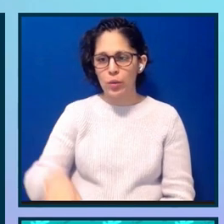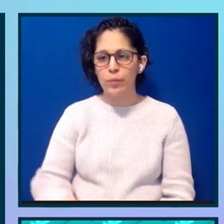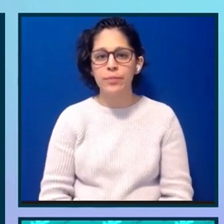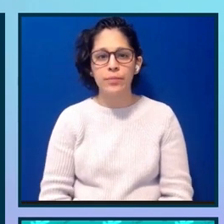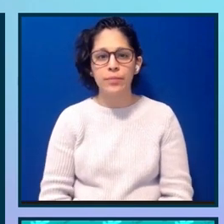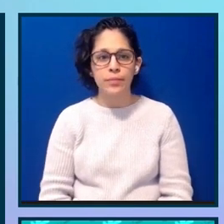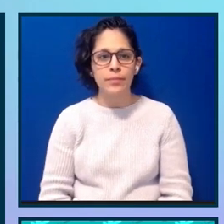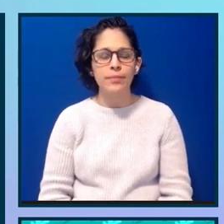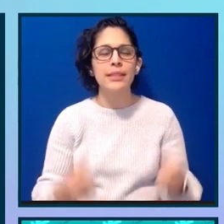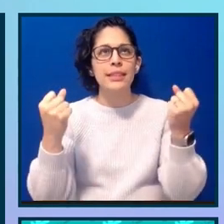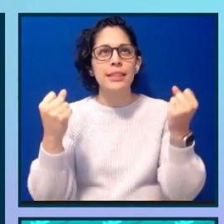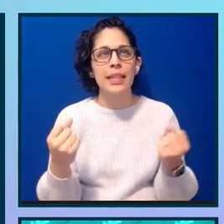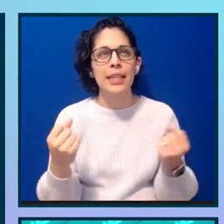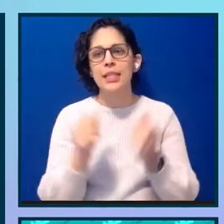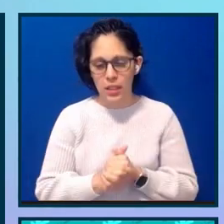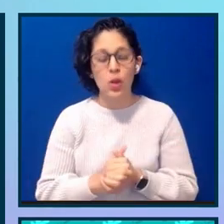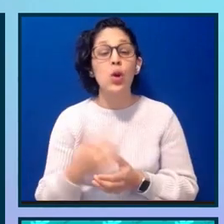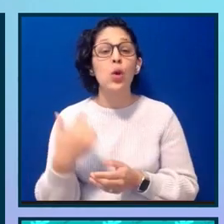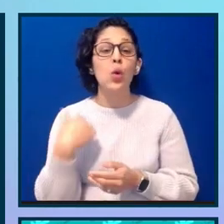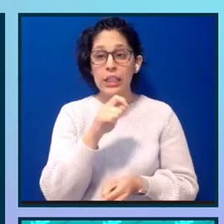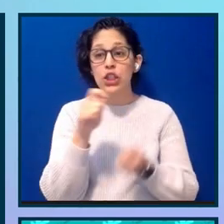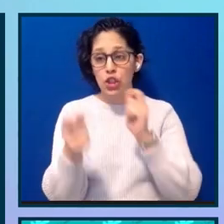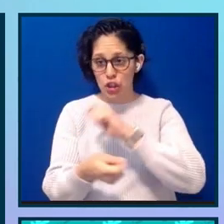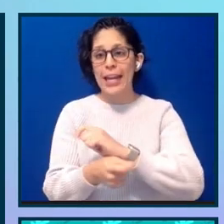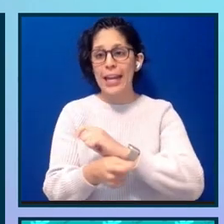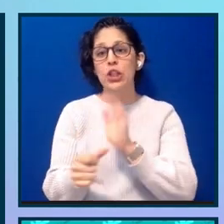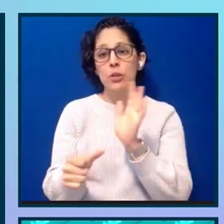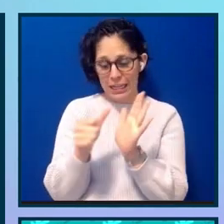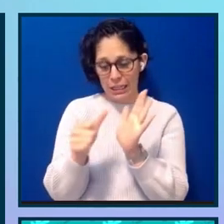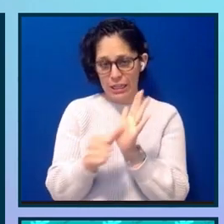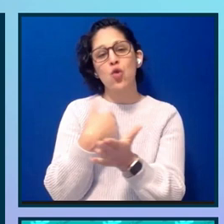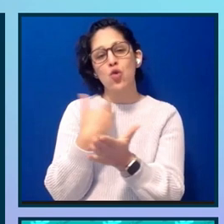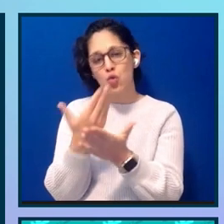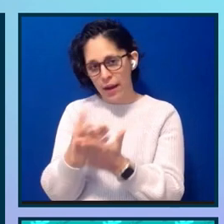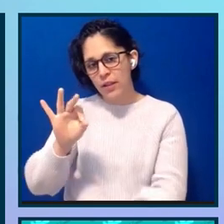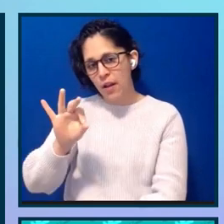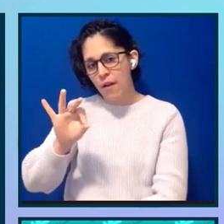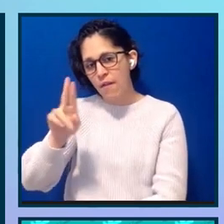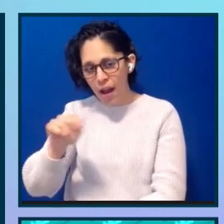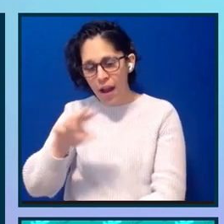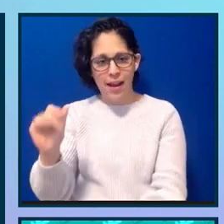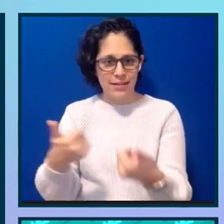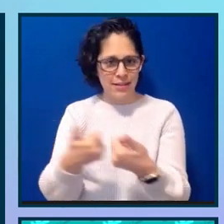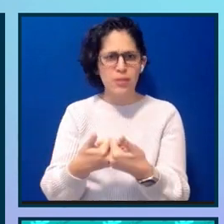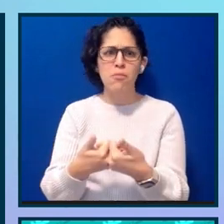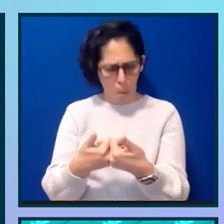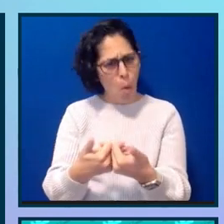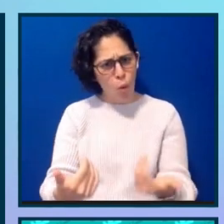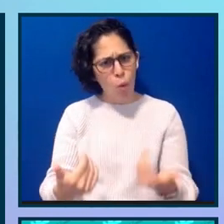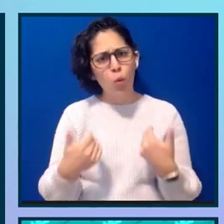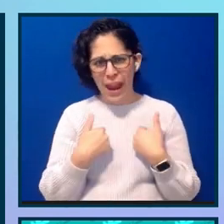Yes, so we changed pages to fun and games. And of course, there's another